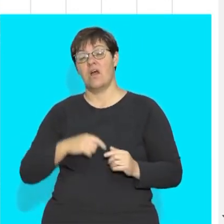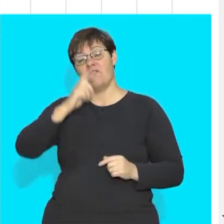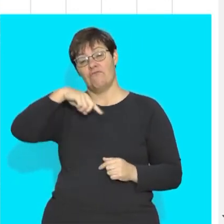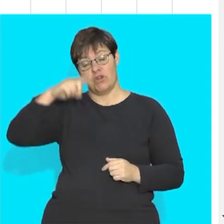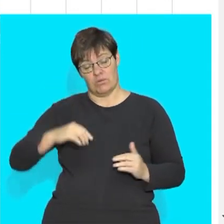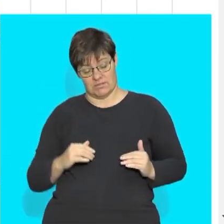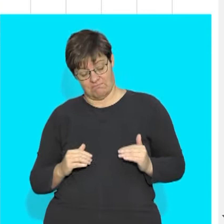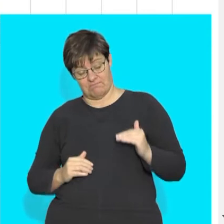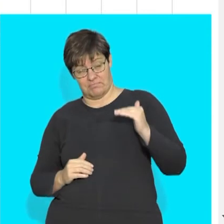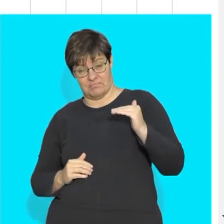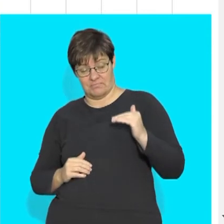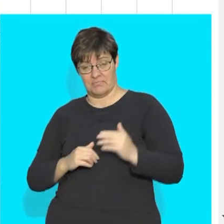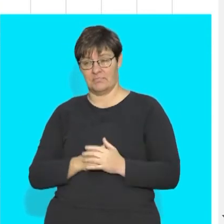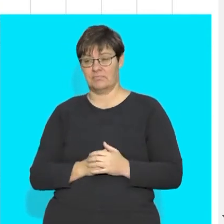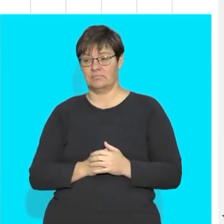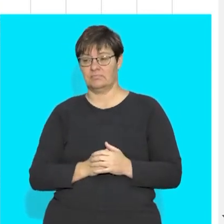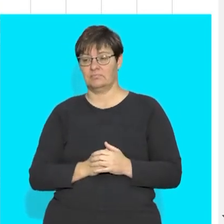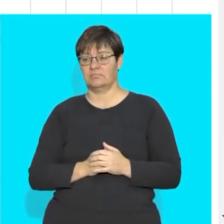the frequency, okay?